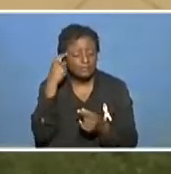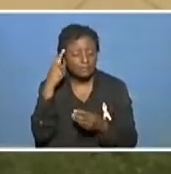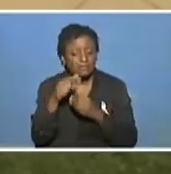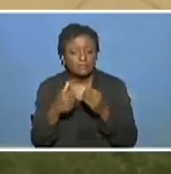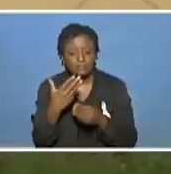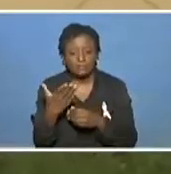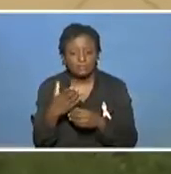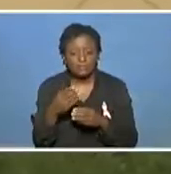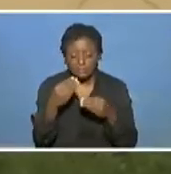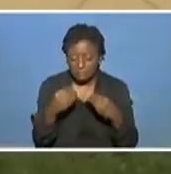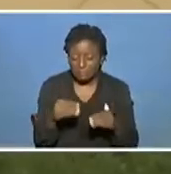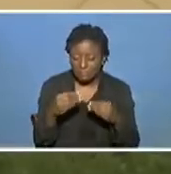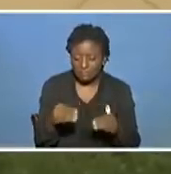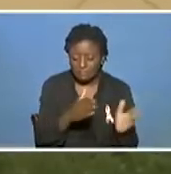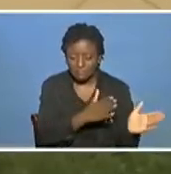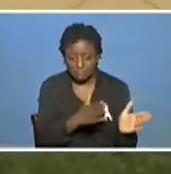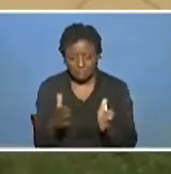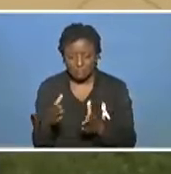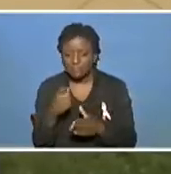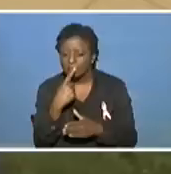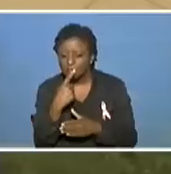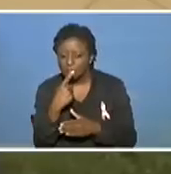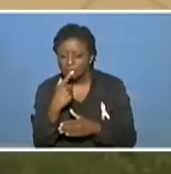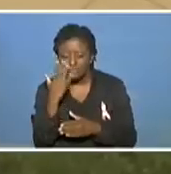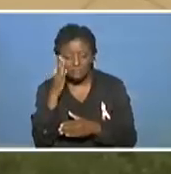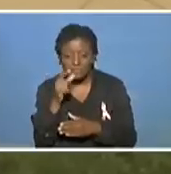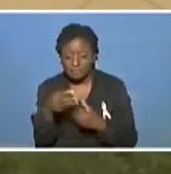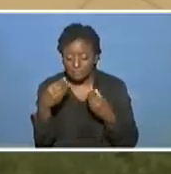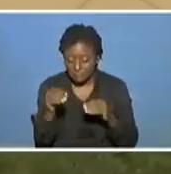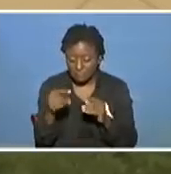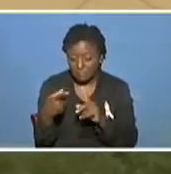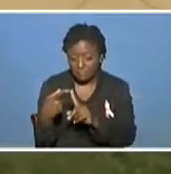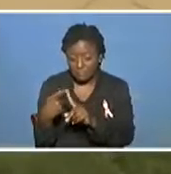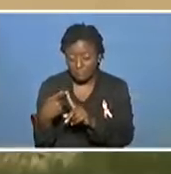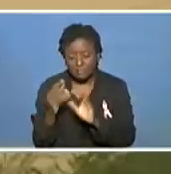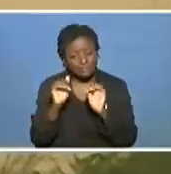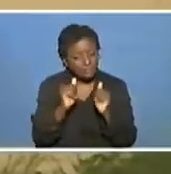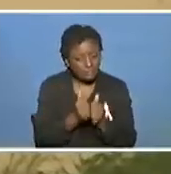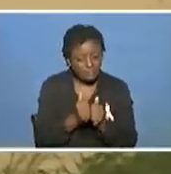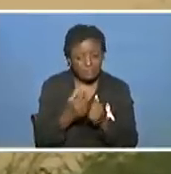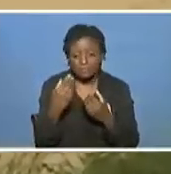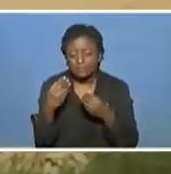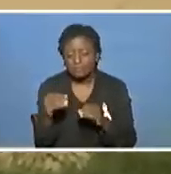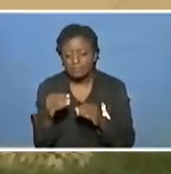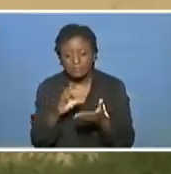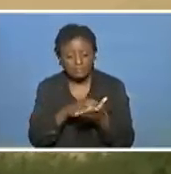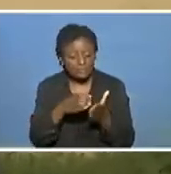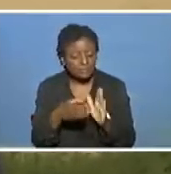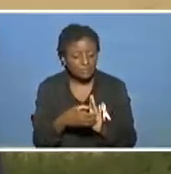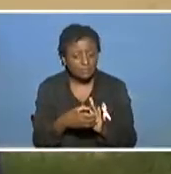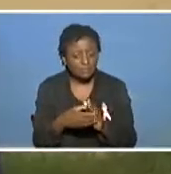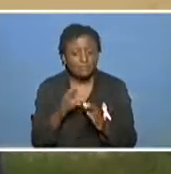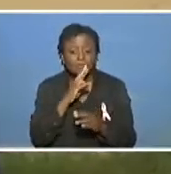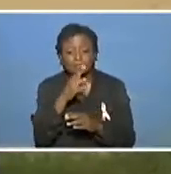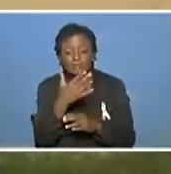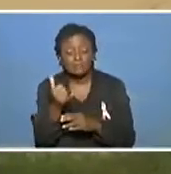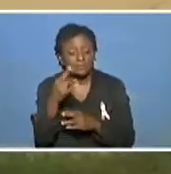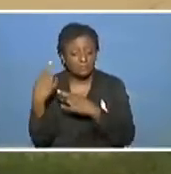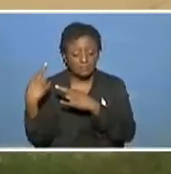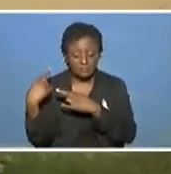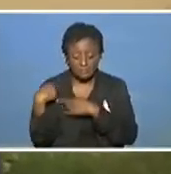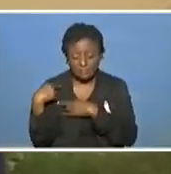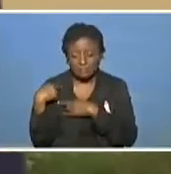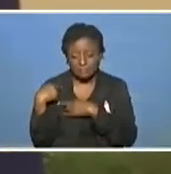marketing strategy. Who are you going to sell to, and how are you going to sell the cookies? And so really they are